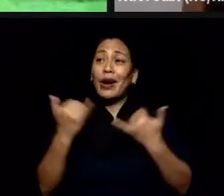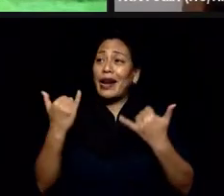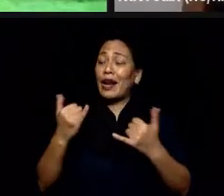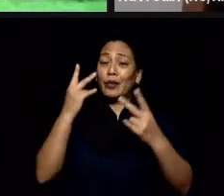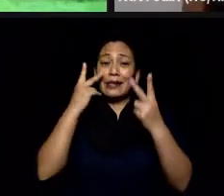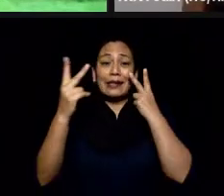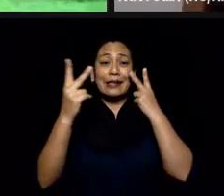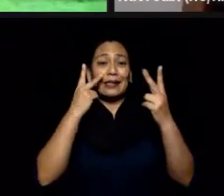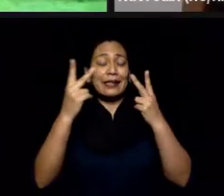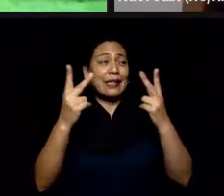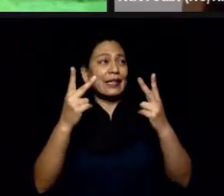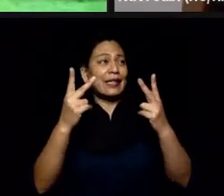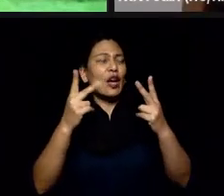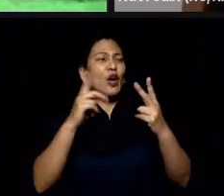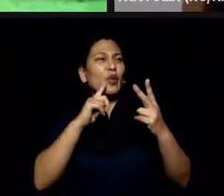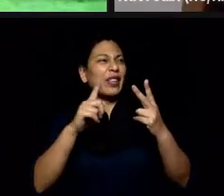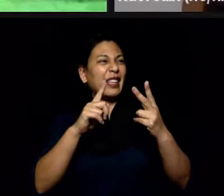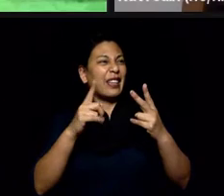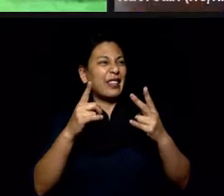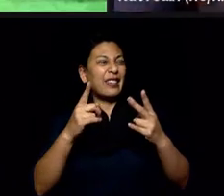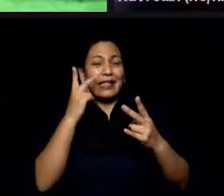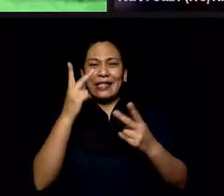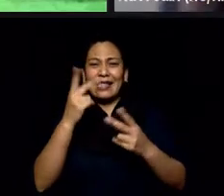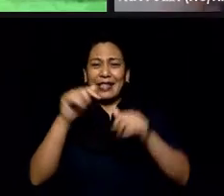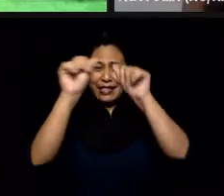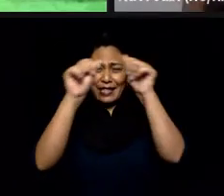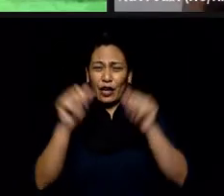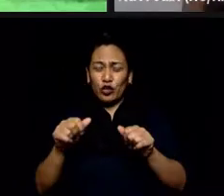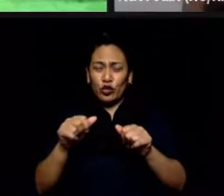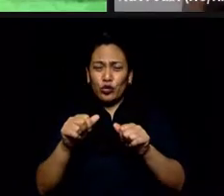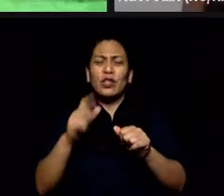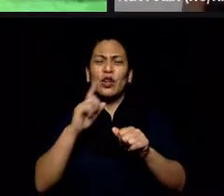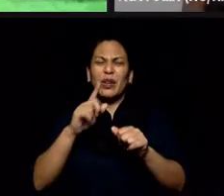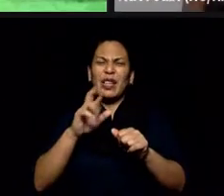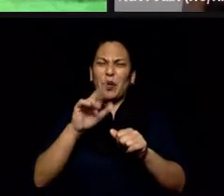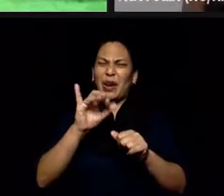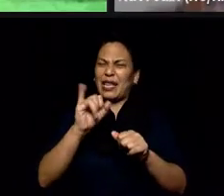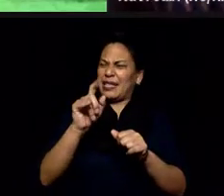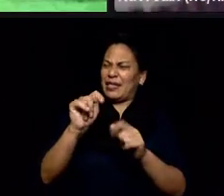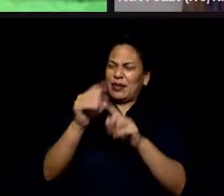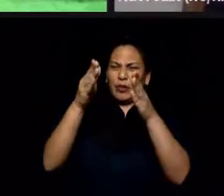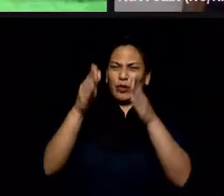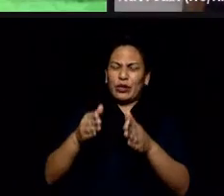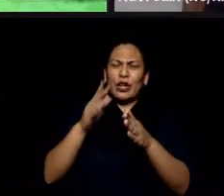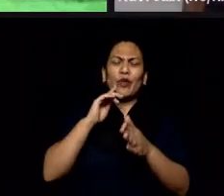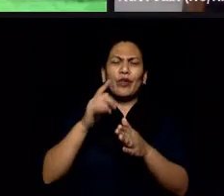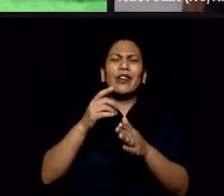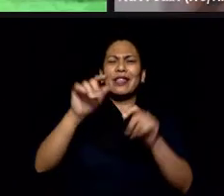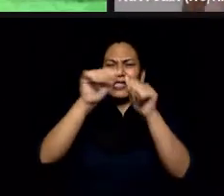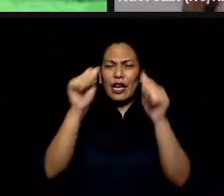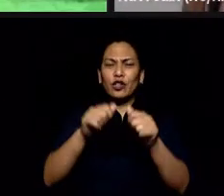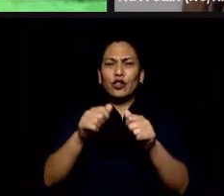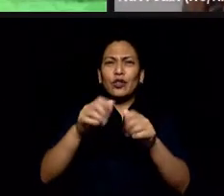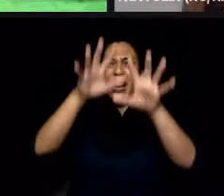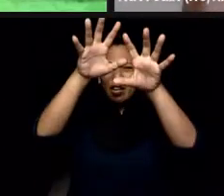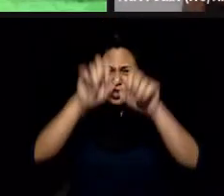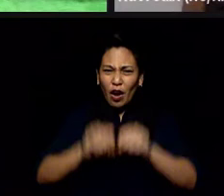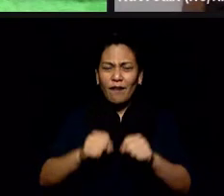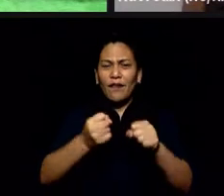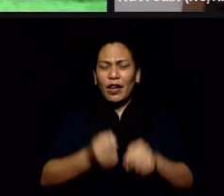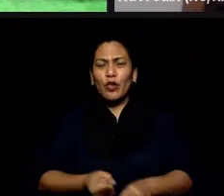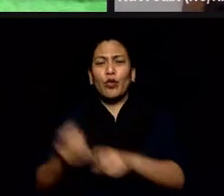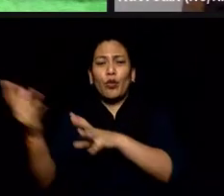now about eliminating racist statues? So they're tearing down statues of slave owners and throwing them in the river. What if we